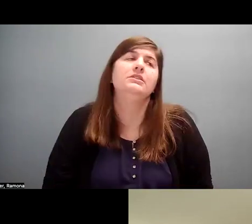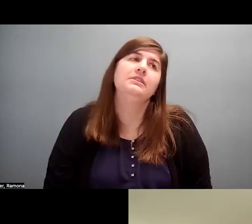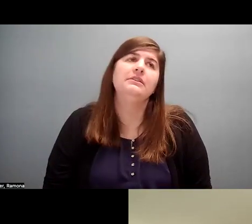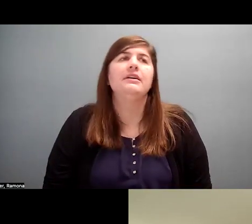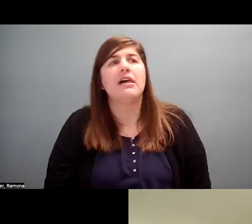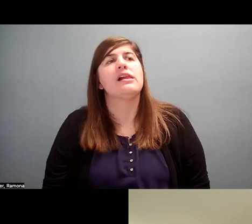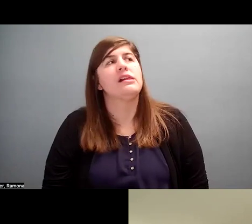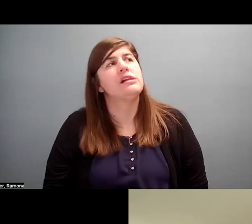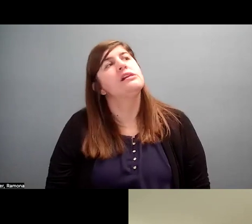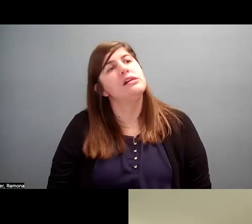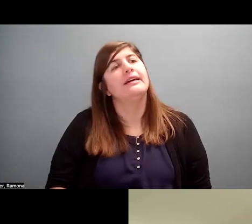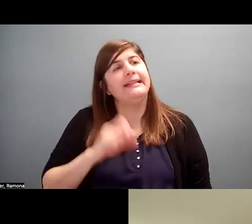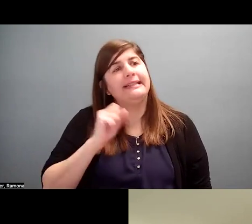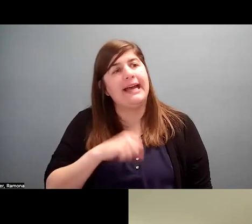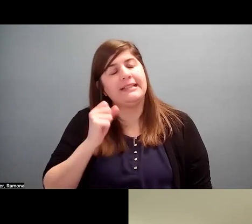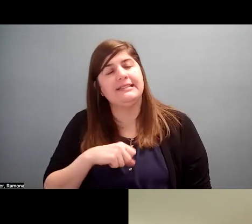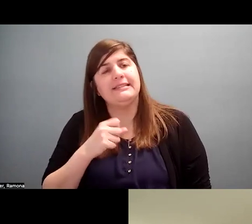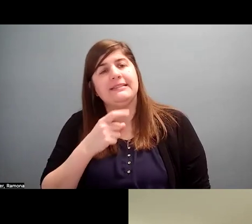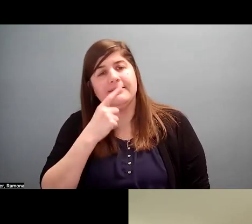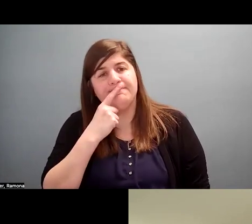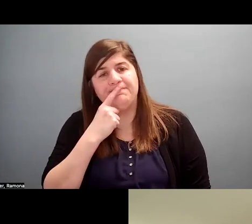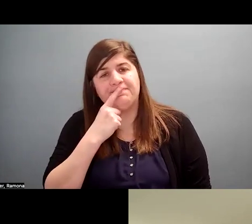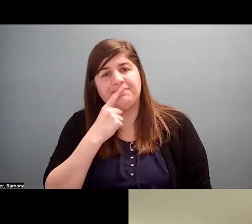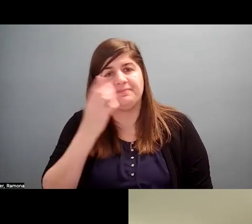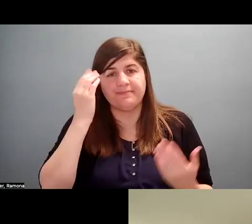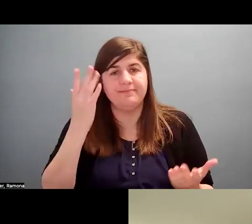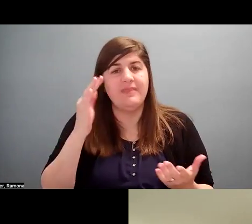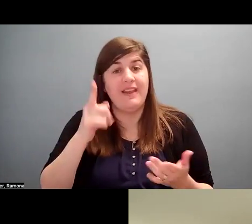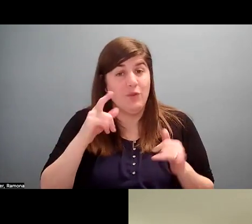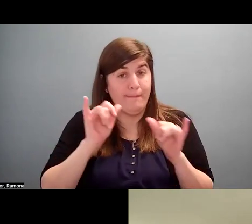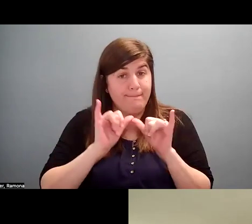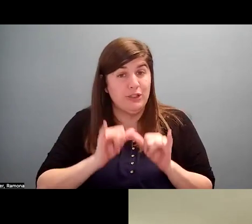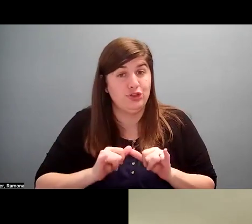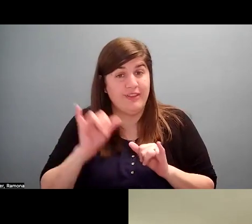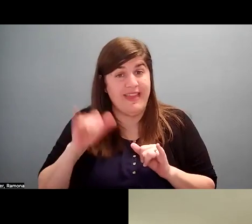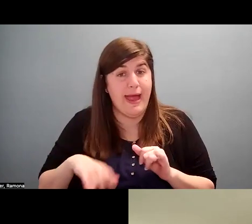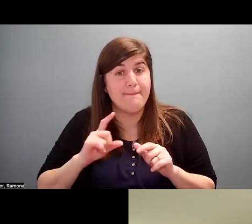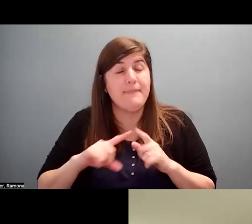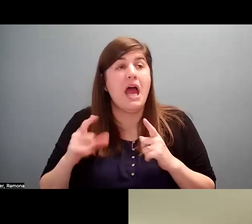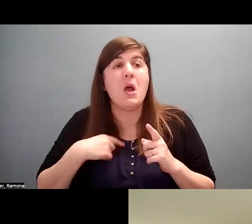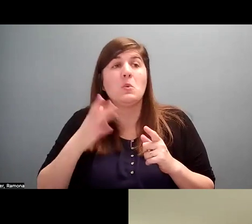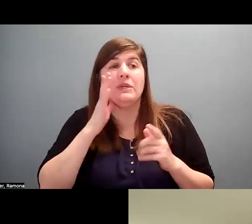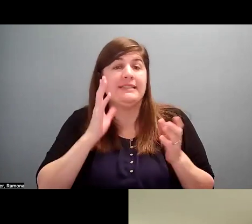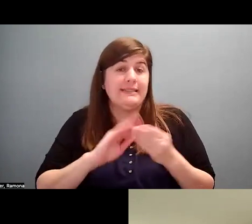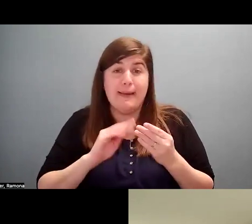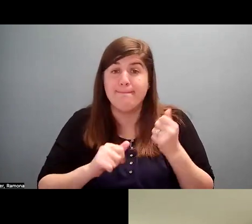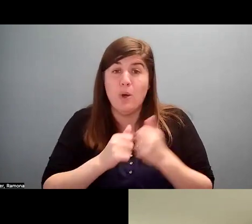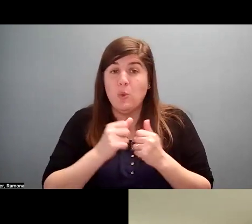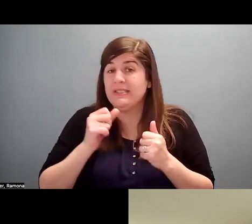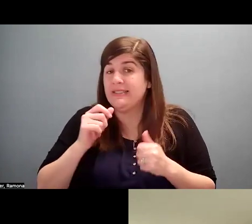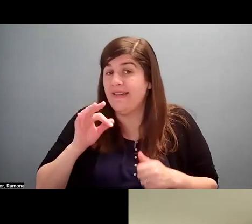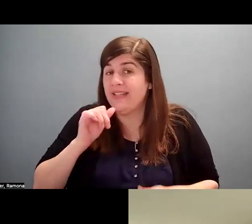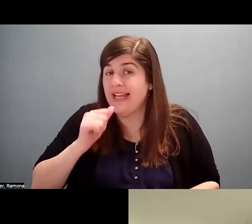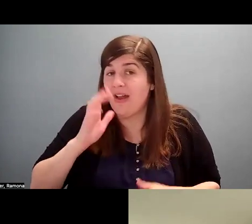yes, I think I don't know if we ever measured that, but I would say that most of it, if not all of the star, is